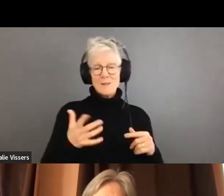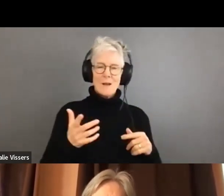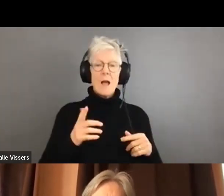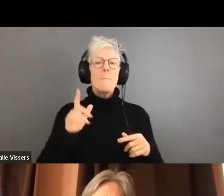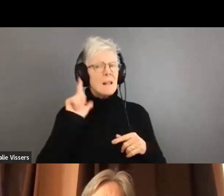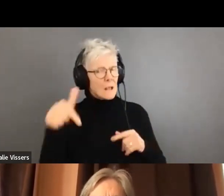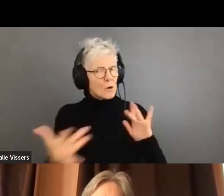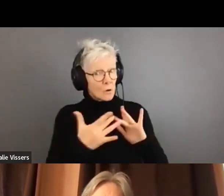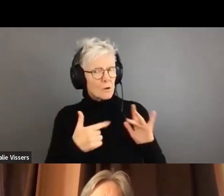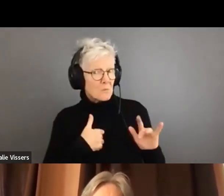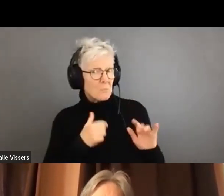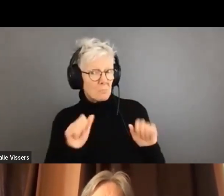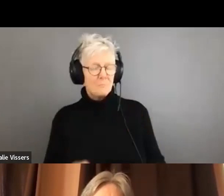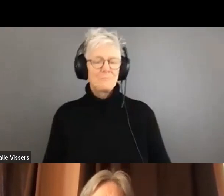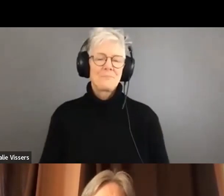after.